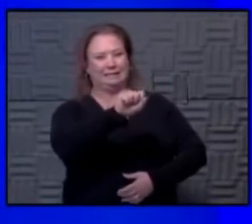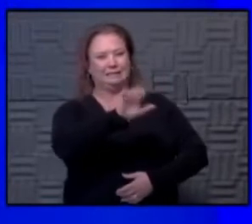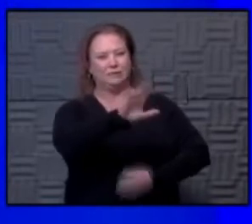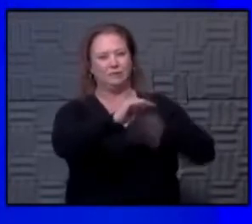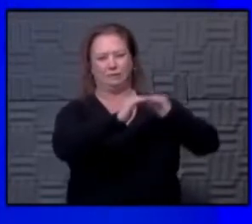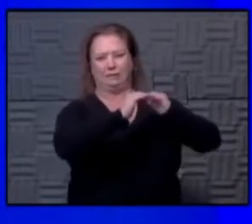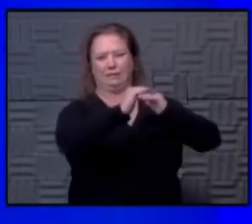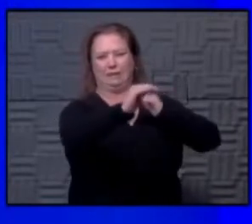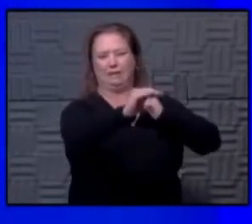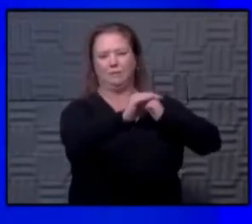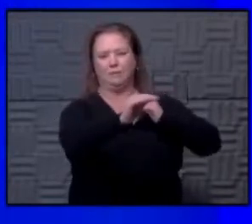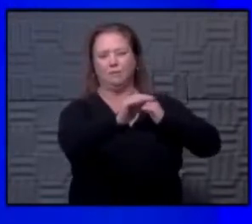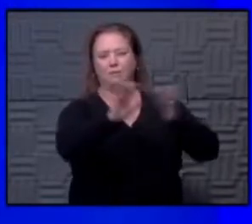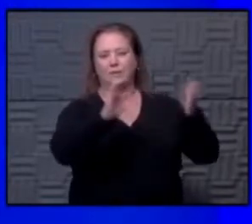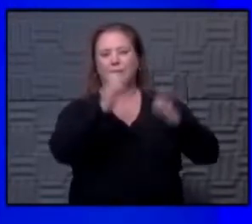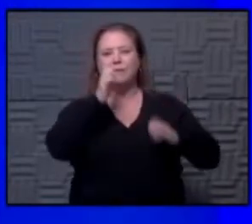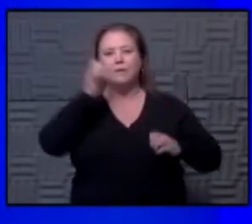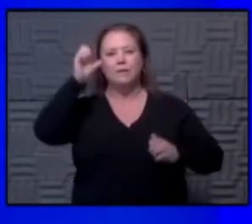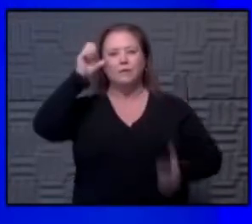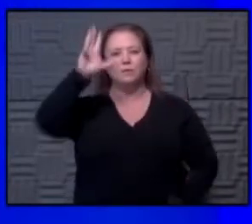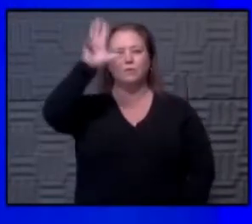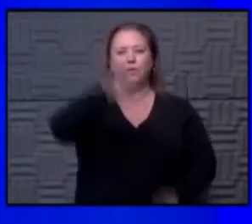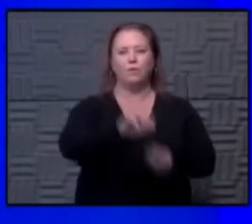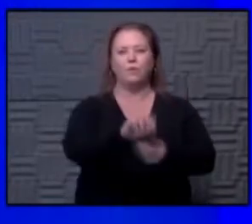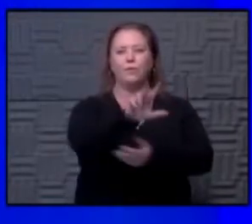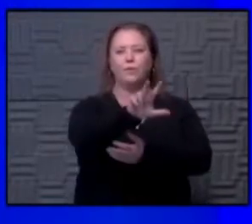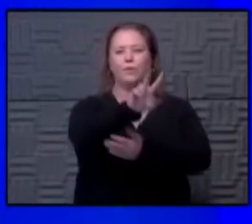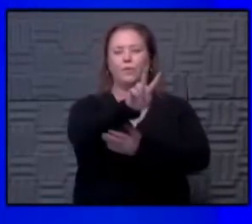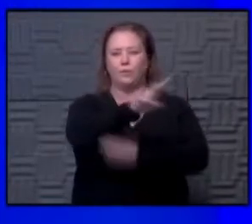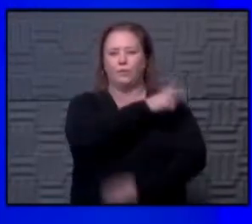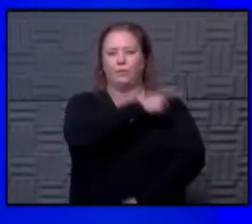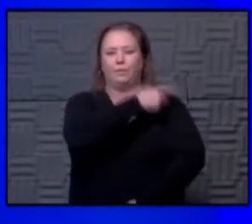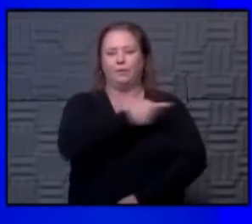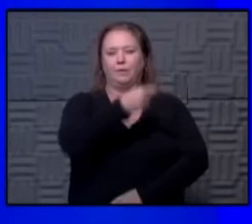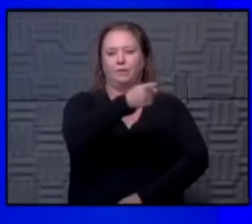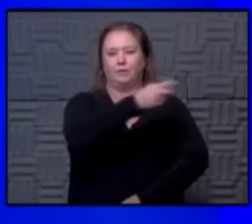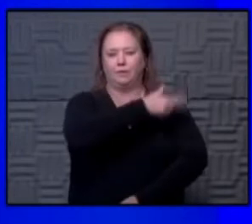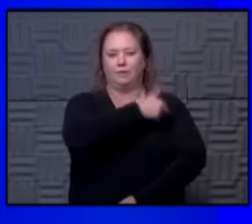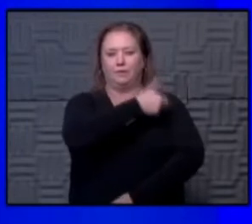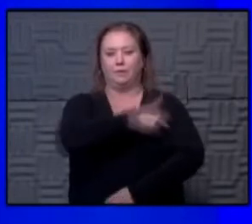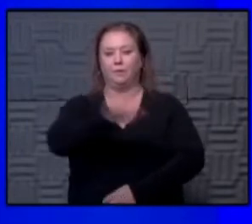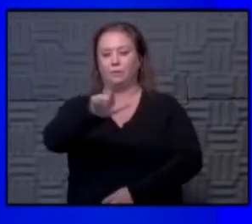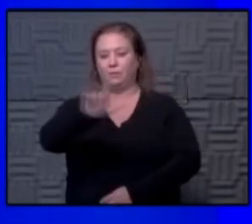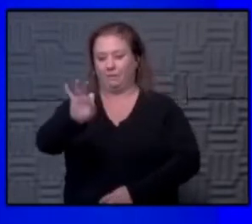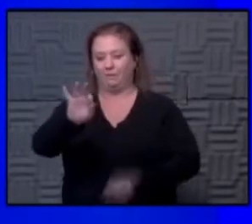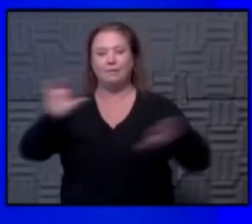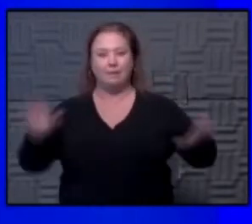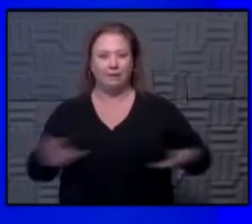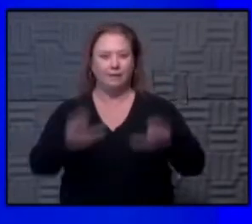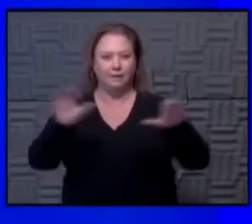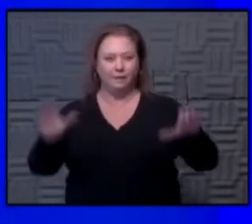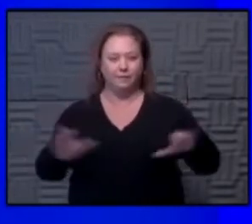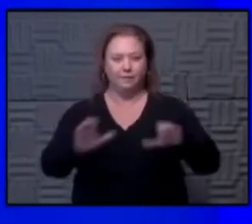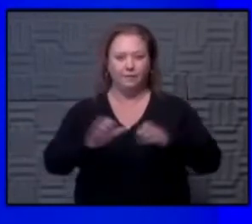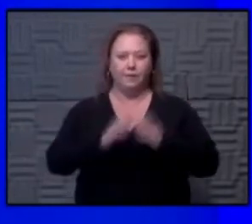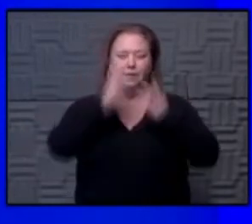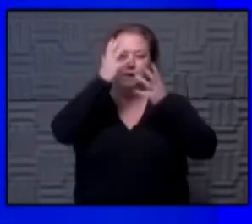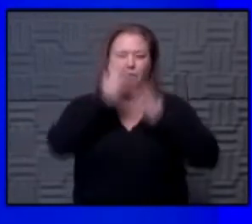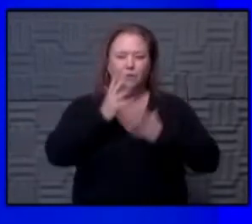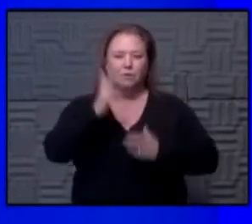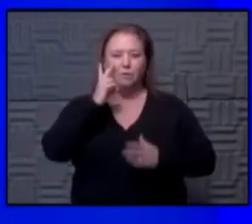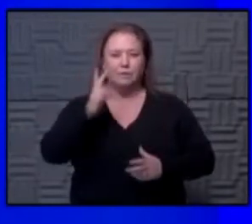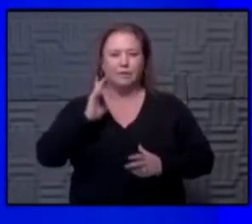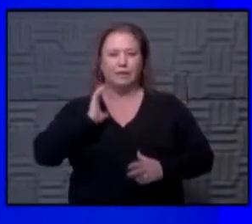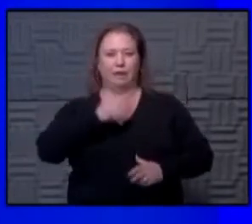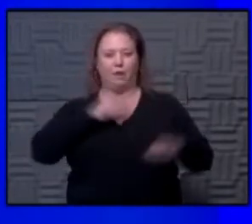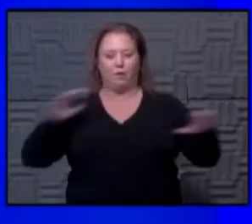from where they were yesterday. A total of 32 patients in the hospital, 29 of those are active as well. So, unfortunately, we are seeing